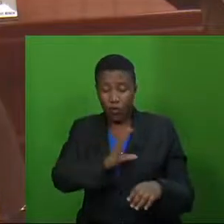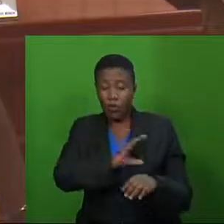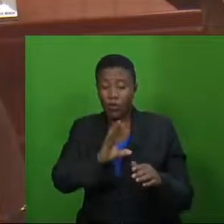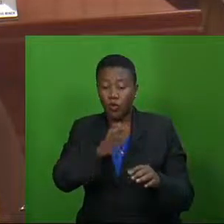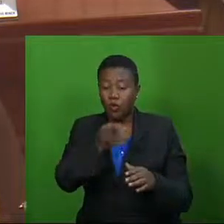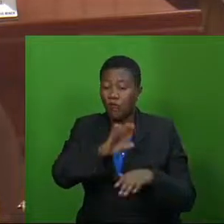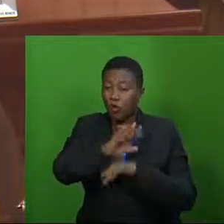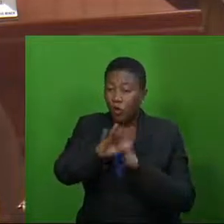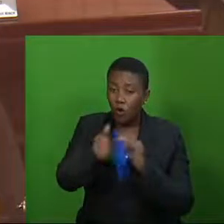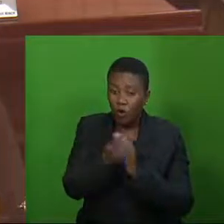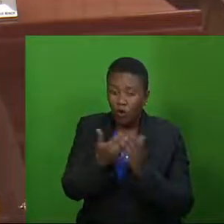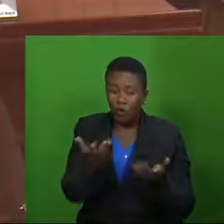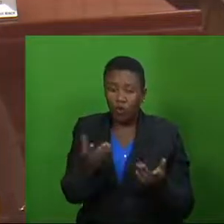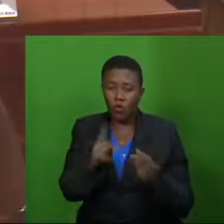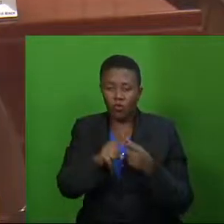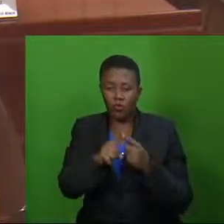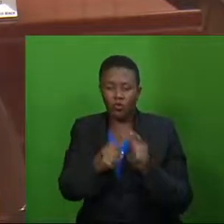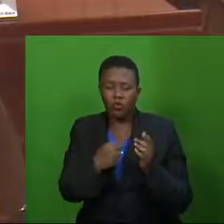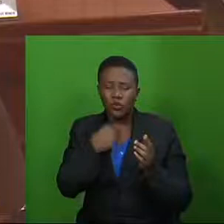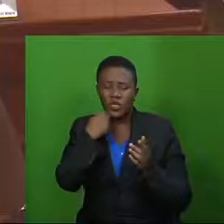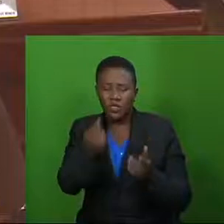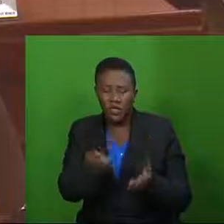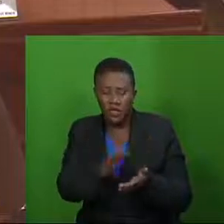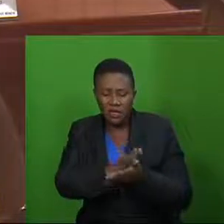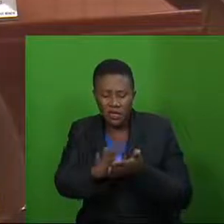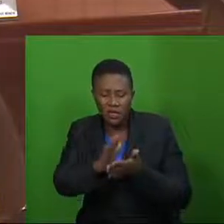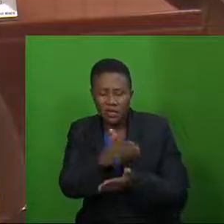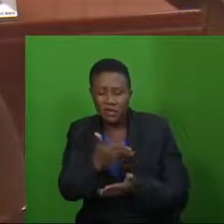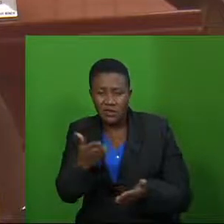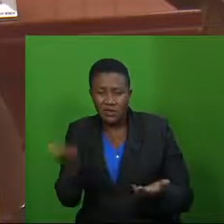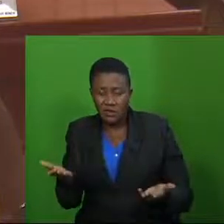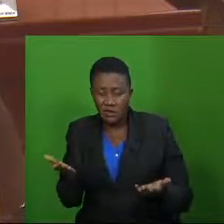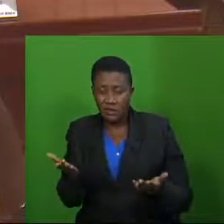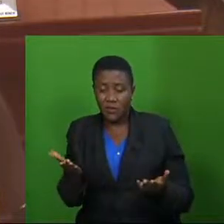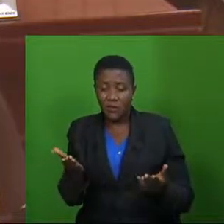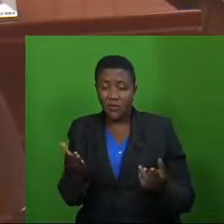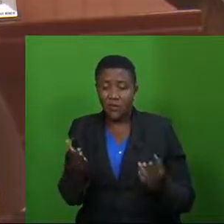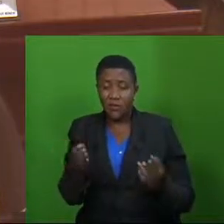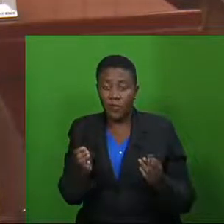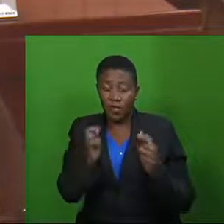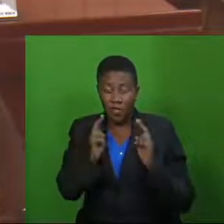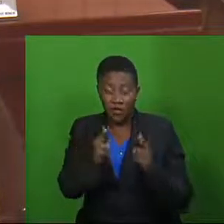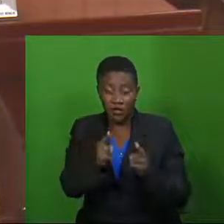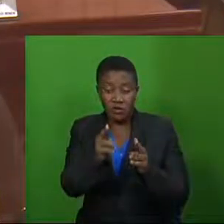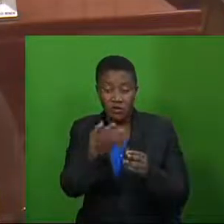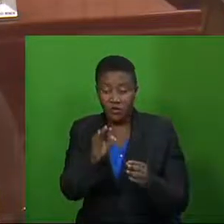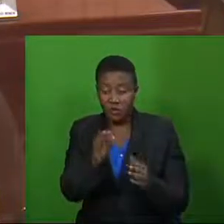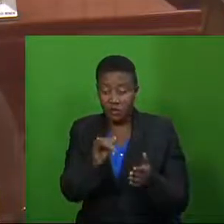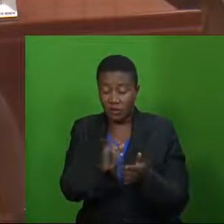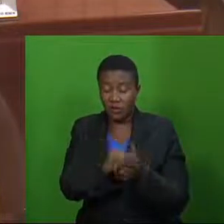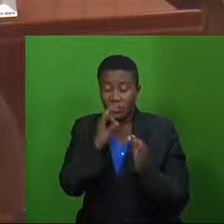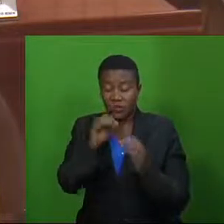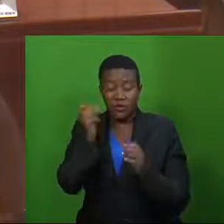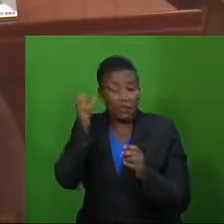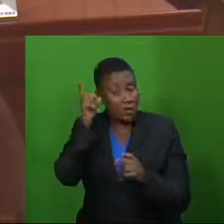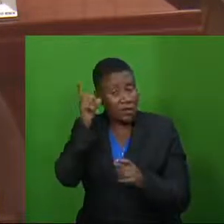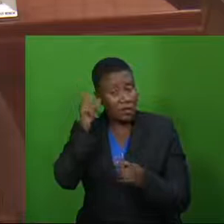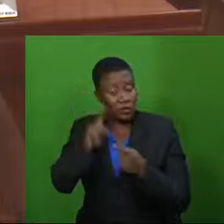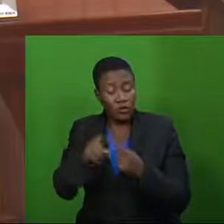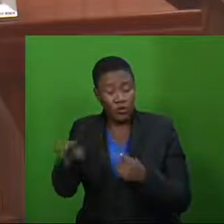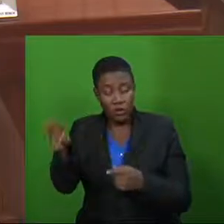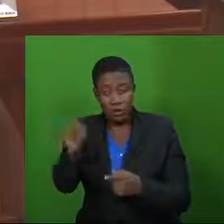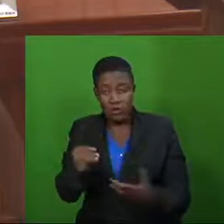the urgency of the issue, I believe that if it could be given attention in this business statement, that would be in